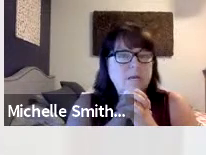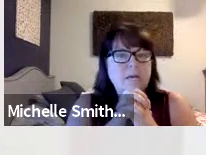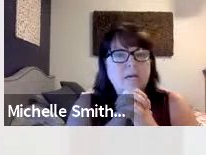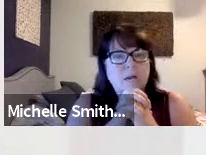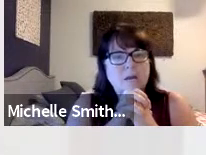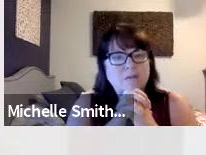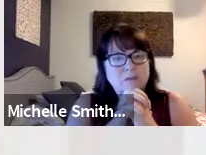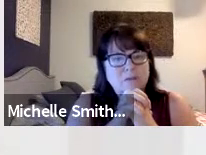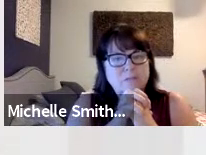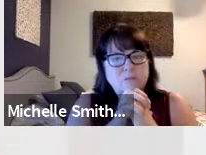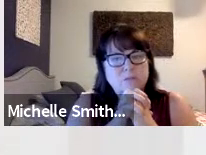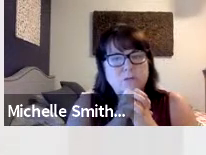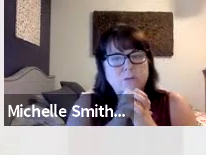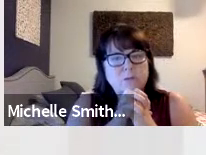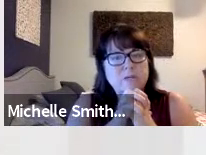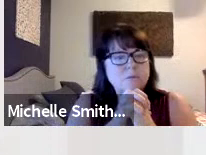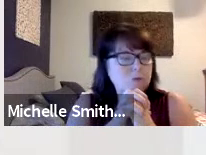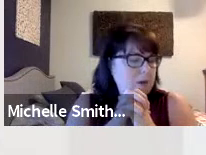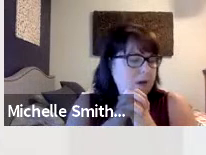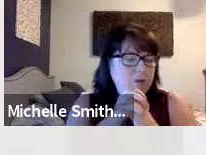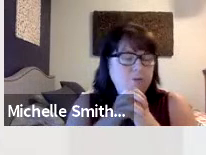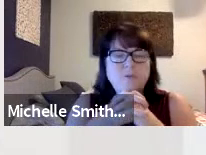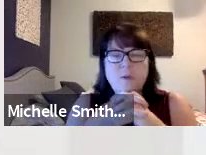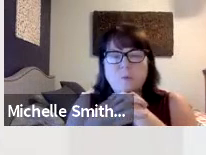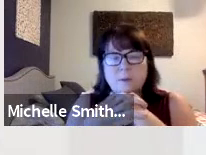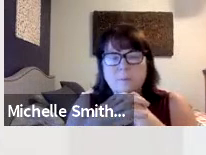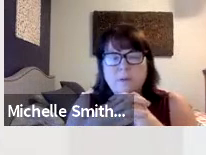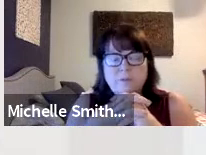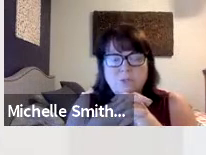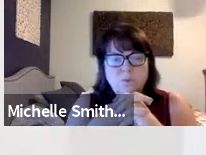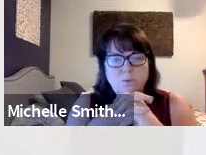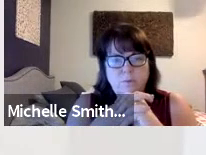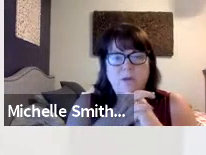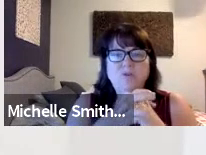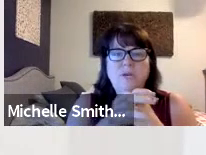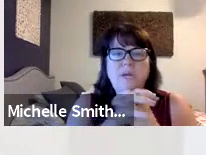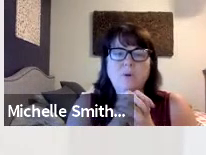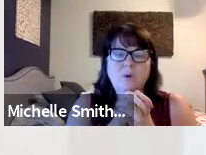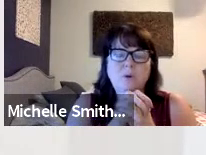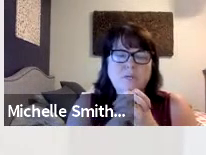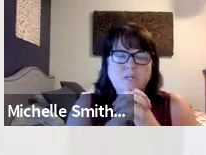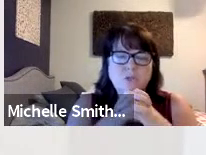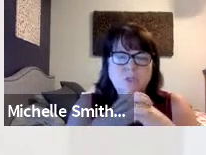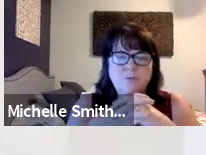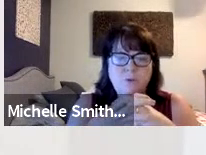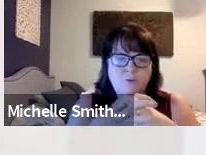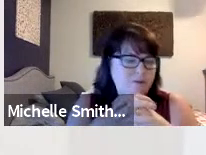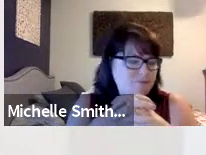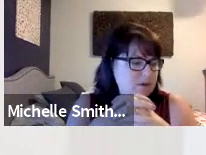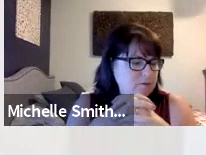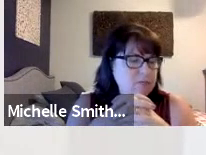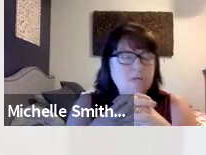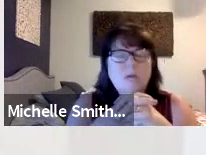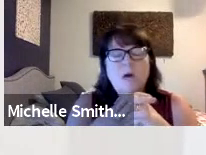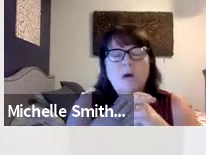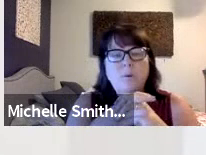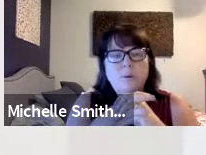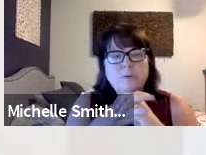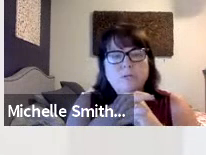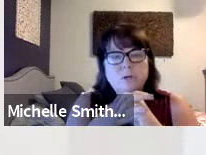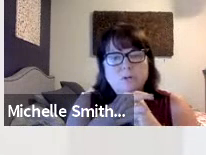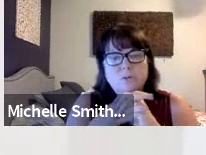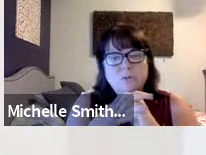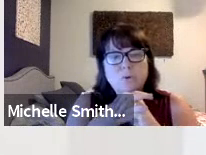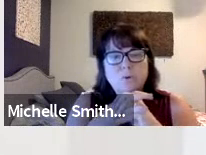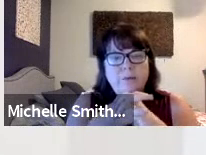independent study and not having their kids return to a classroom, I think they were numbering in the 200 or 300 neighborhood for a district of 35,000. When